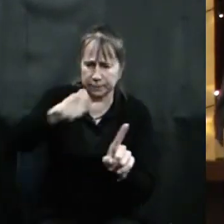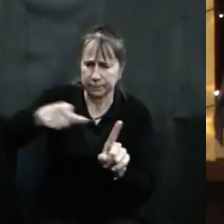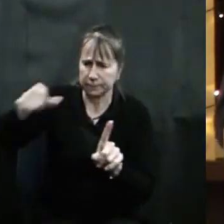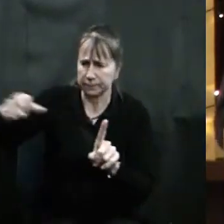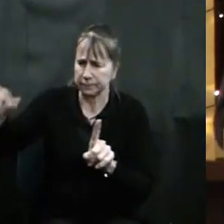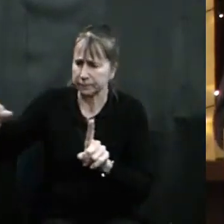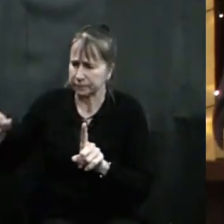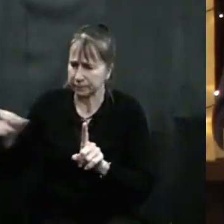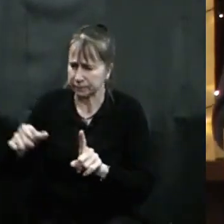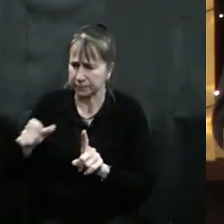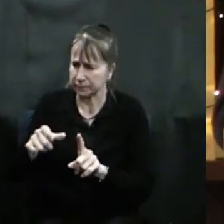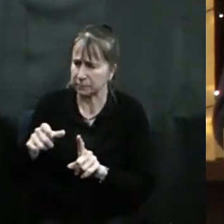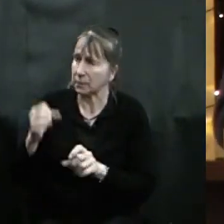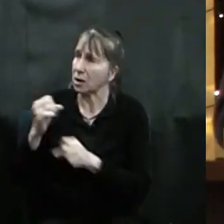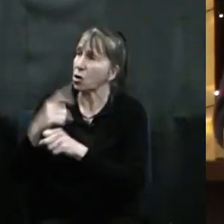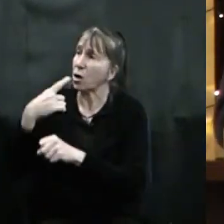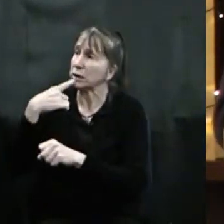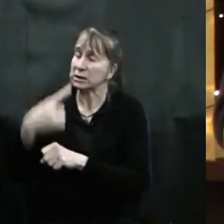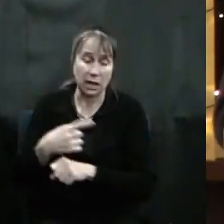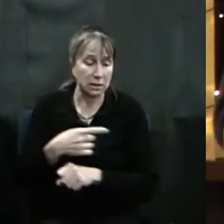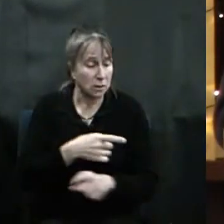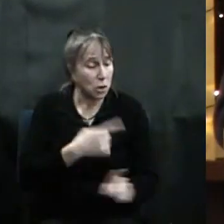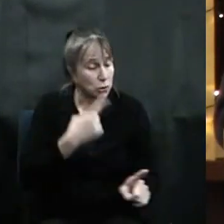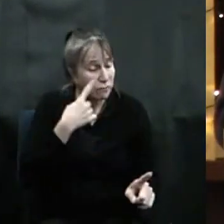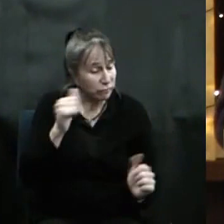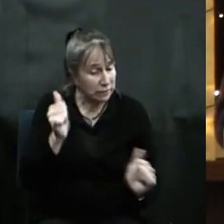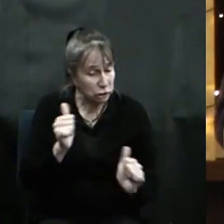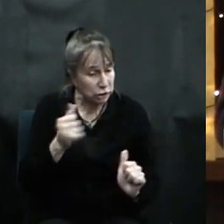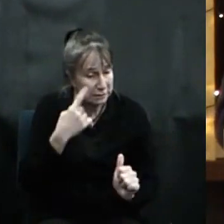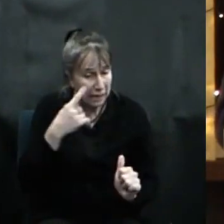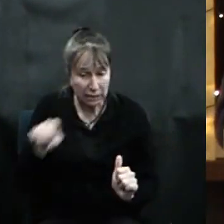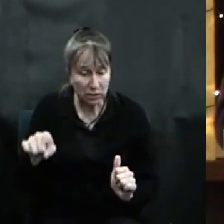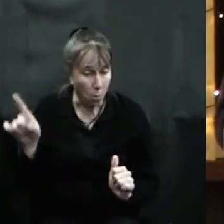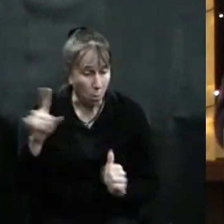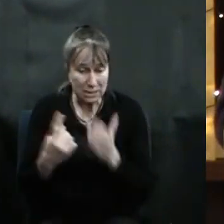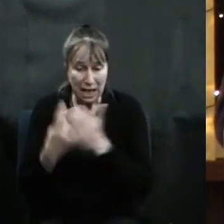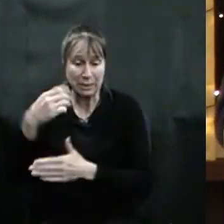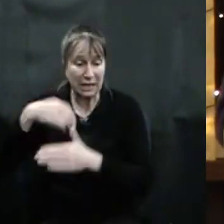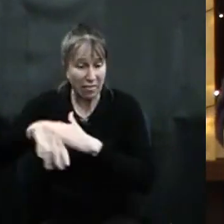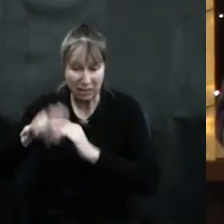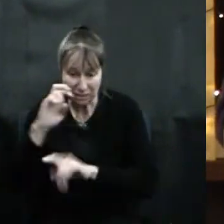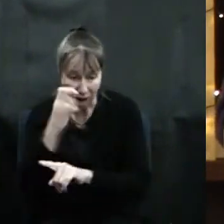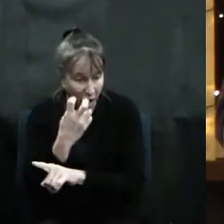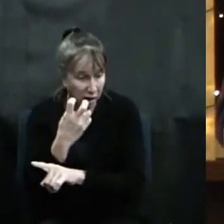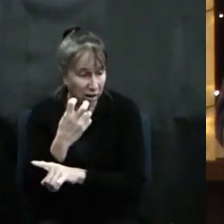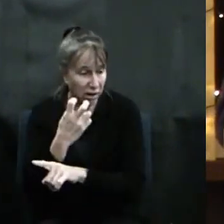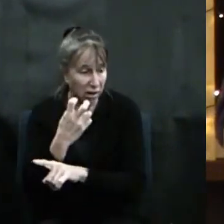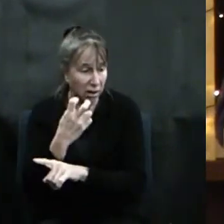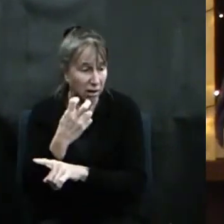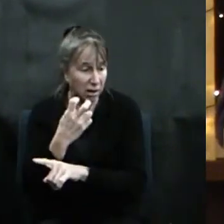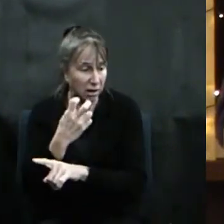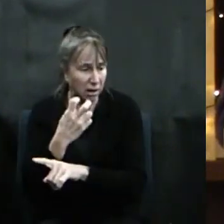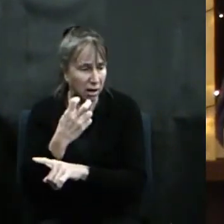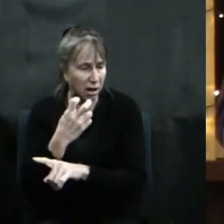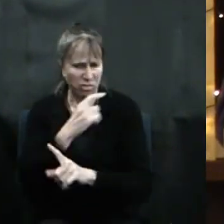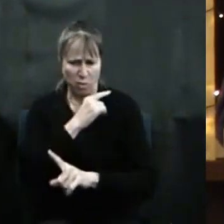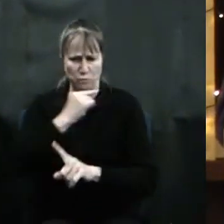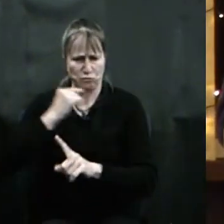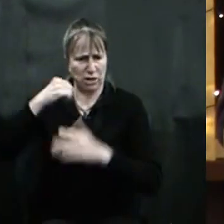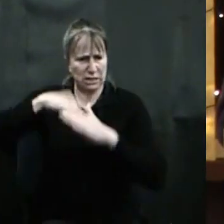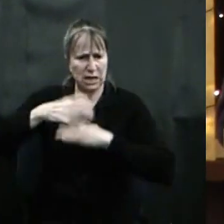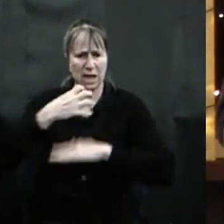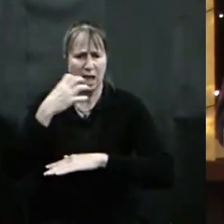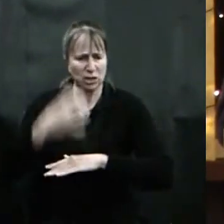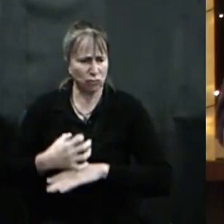said to me, son of man, have you seen what the elders of the house of Israel are doing in the dark, each in his own room of pictures? For